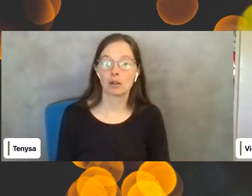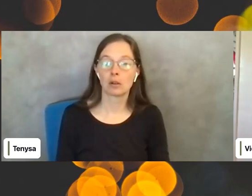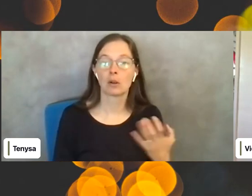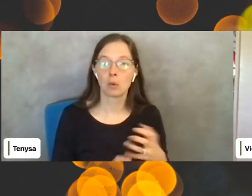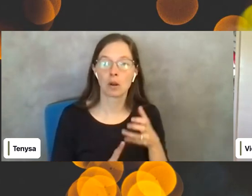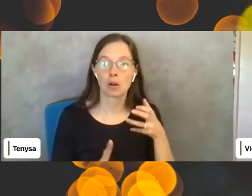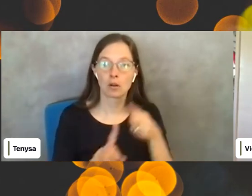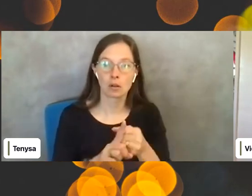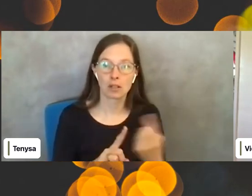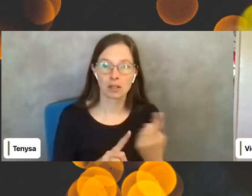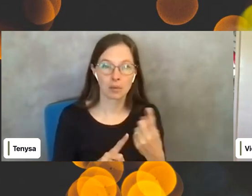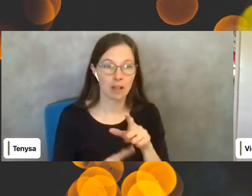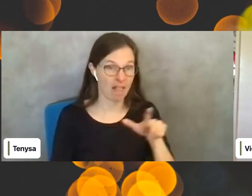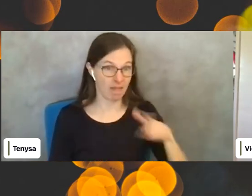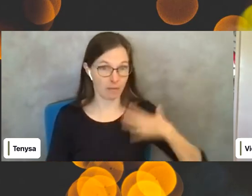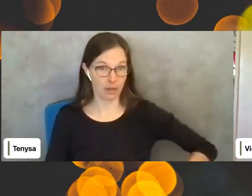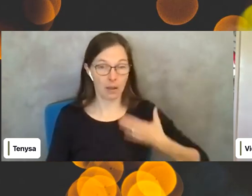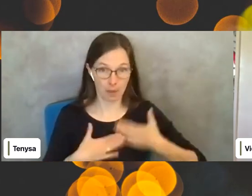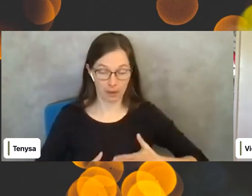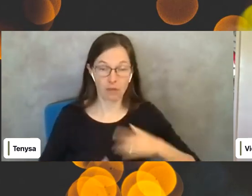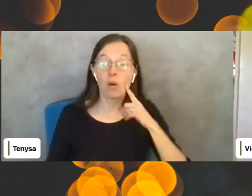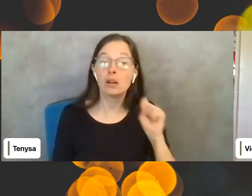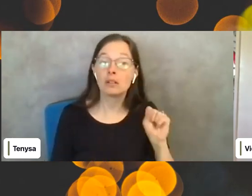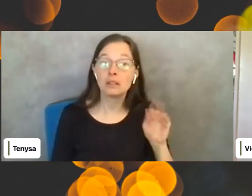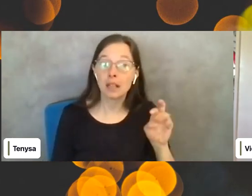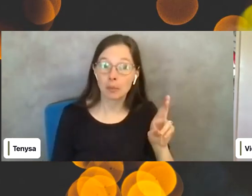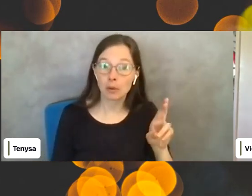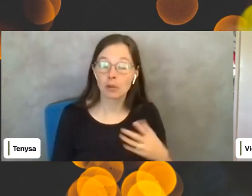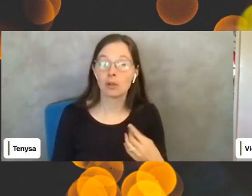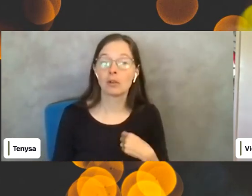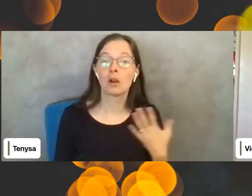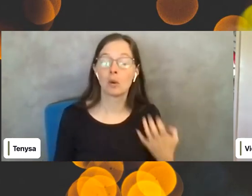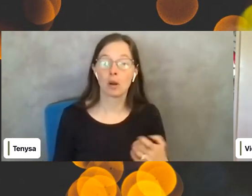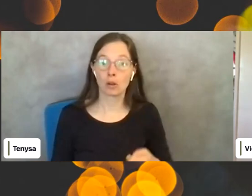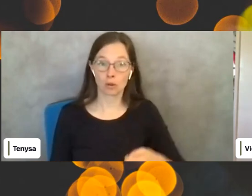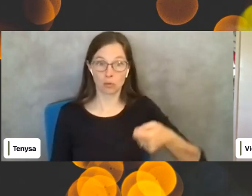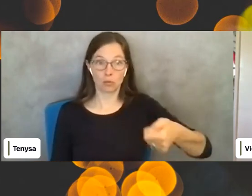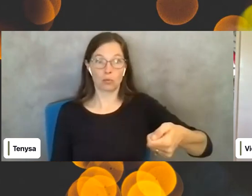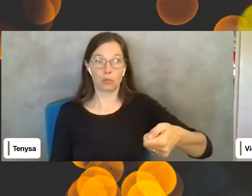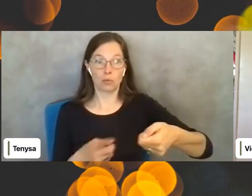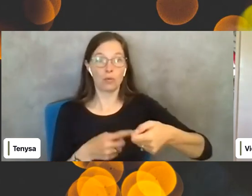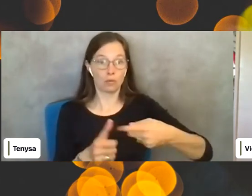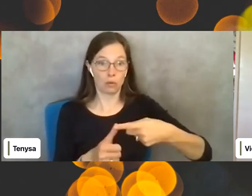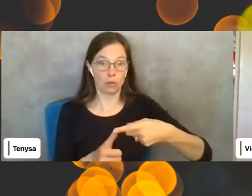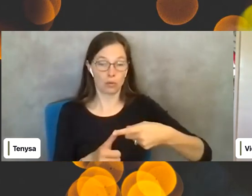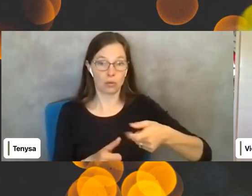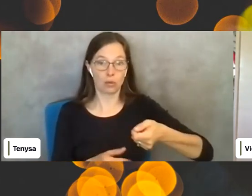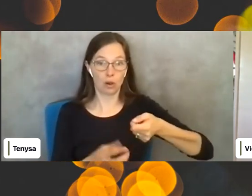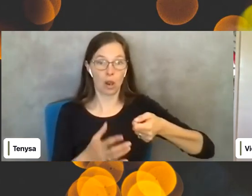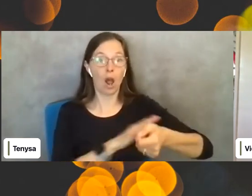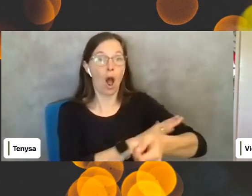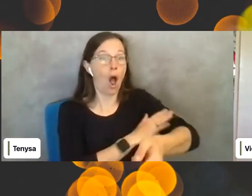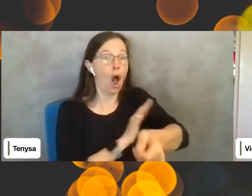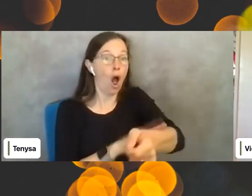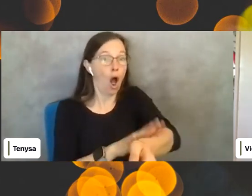left side of their body, in saber fencing, I want to go weapon first, arm,